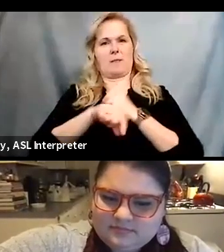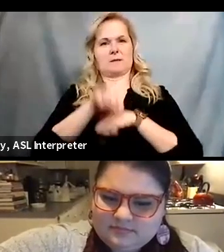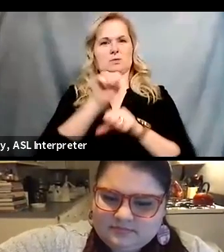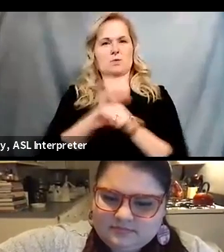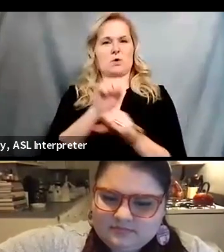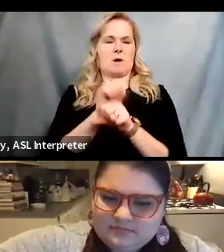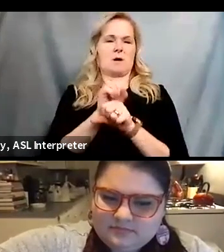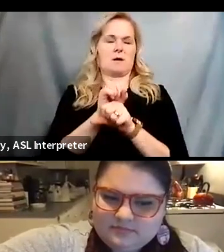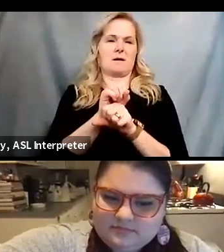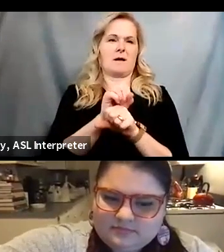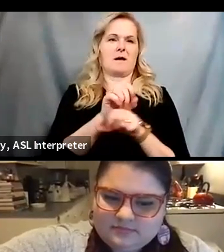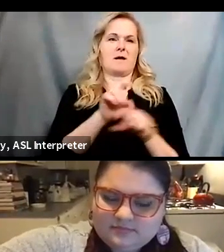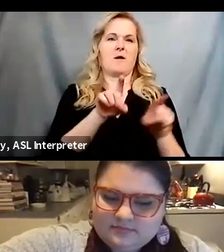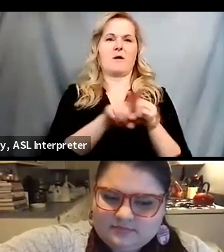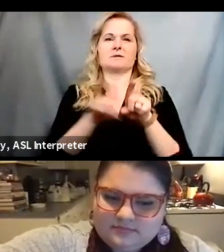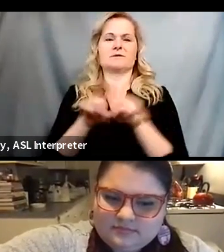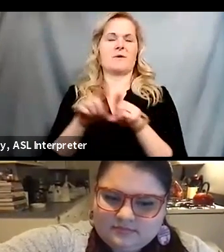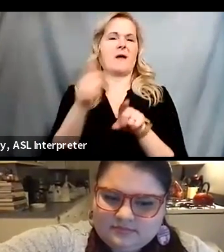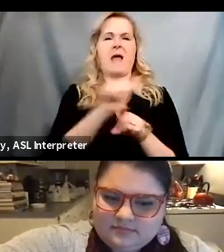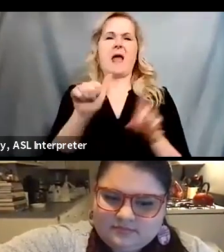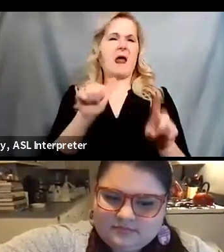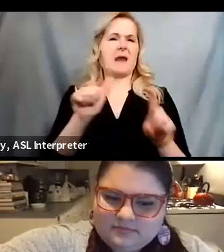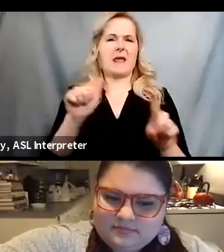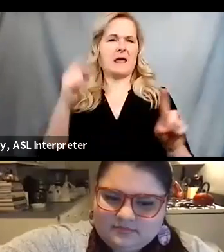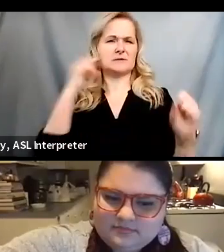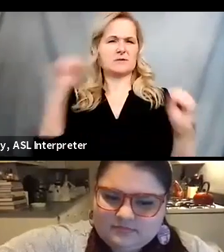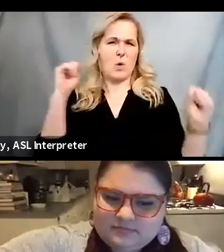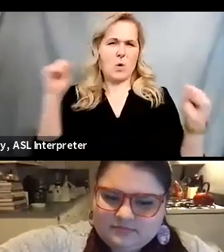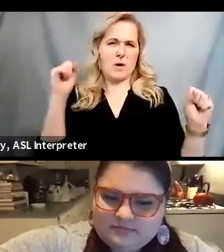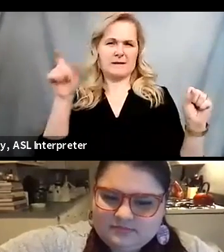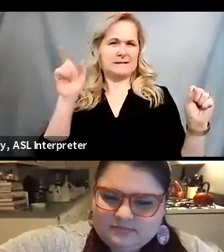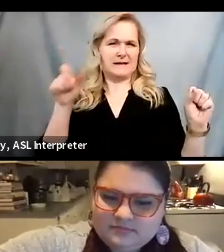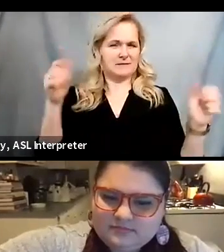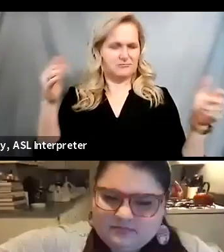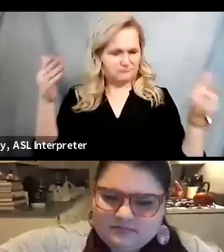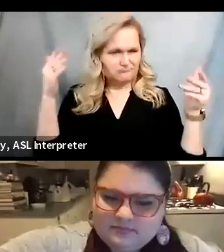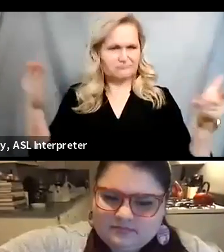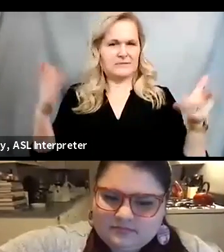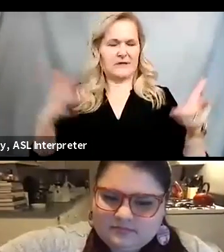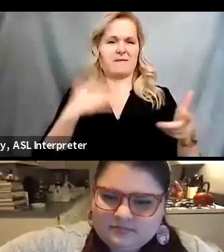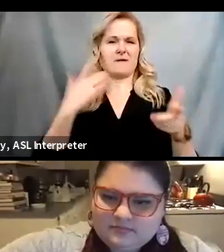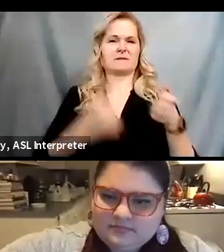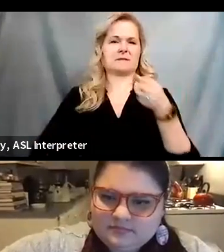And also any just noise that wants to be made that feels supportive or generative.